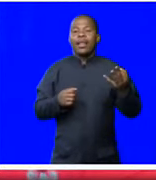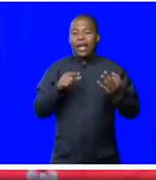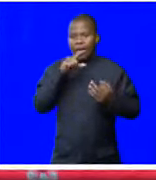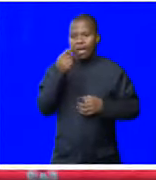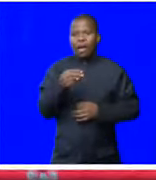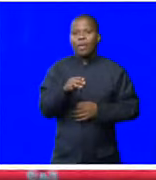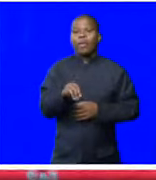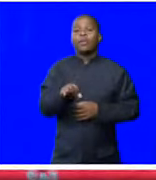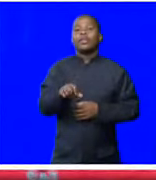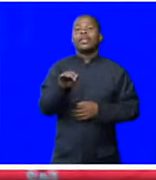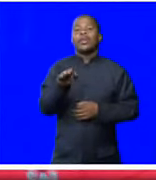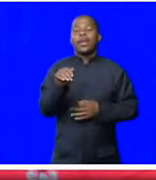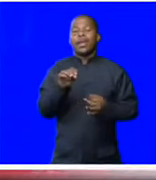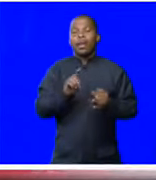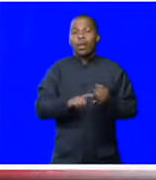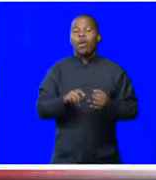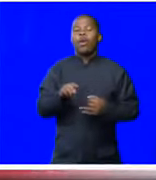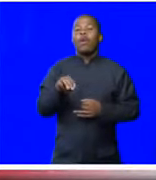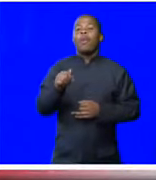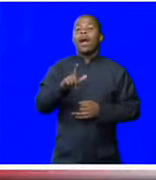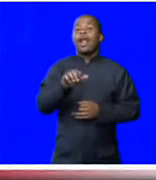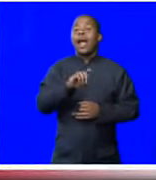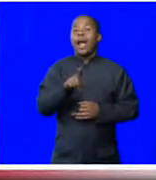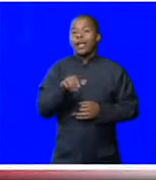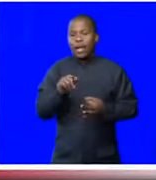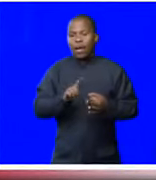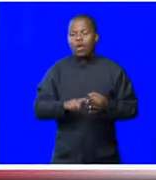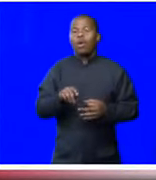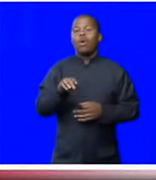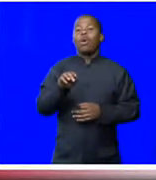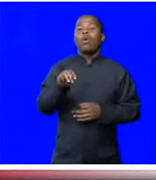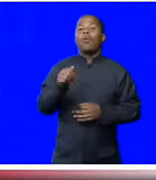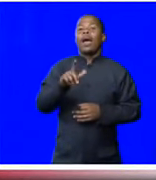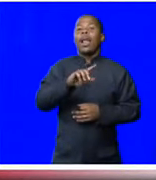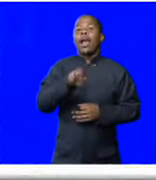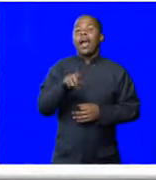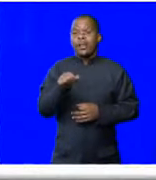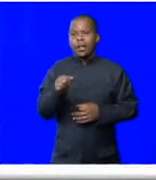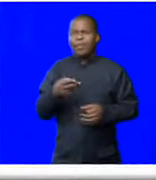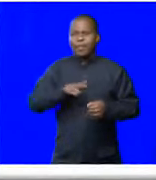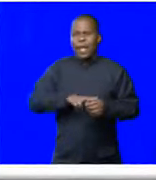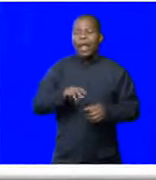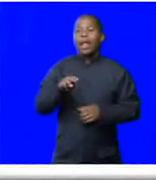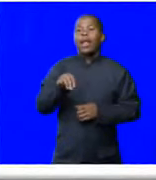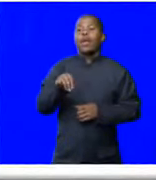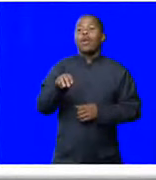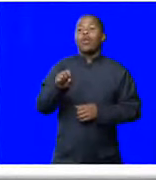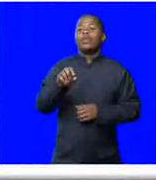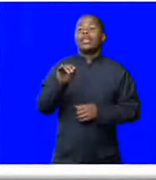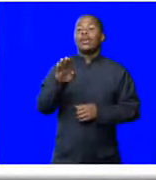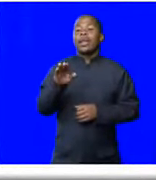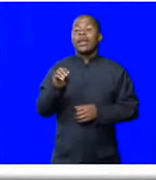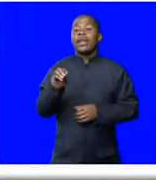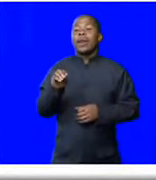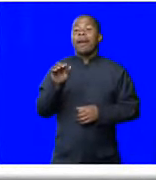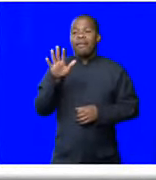Ayanda Malaza and Bongiwe Mahlalela. Mcebe managed to break a new personal best as he finished